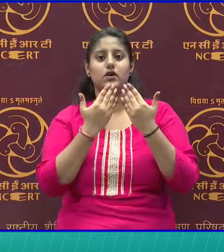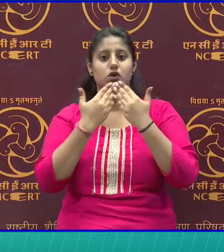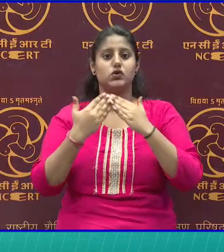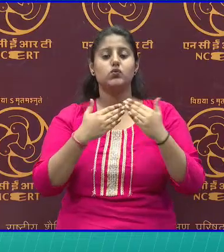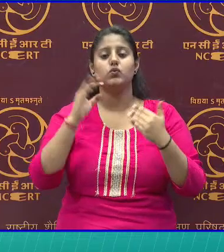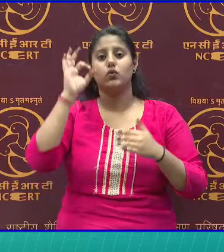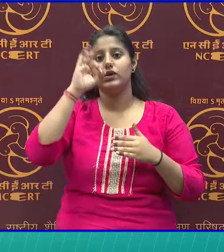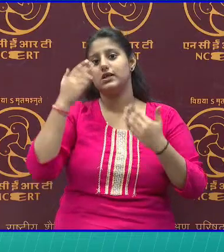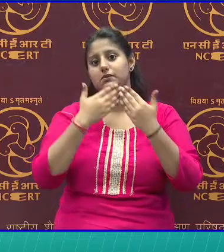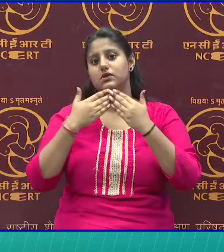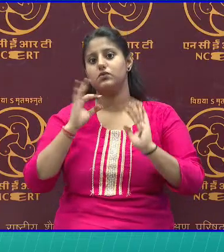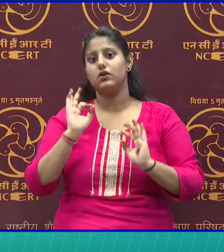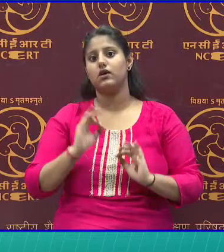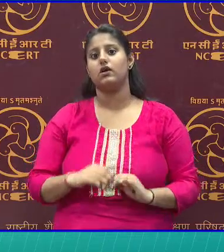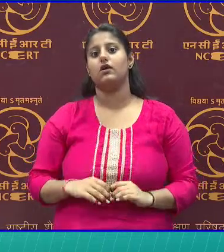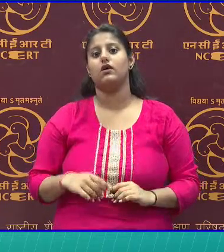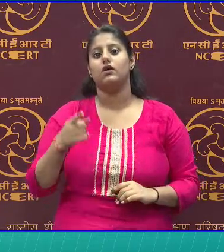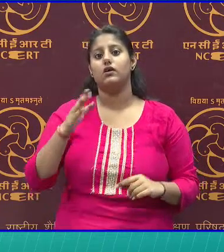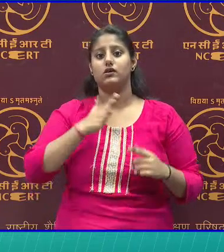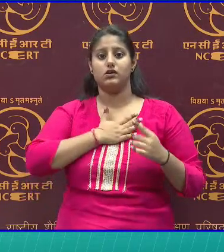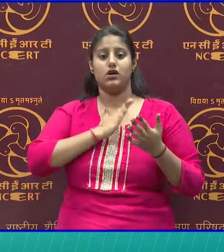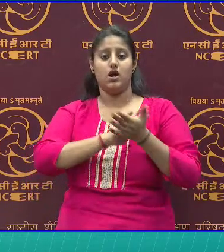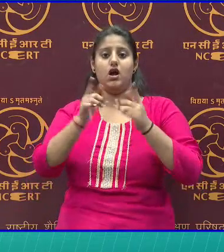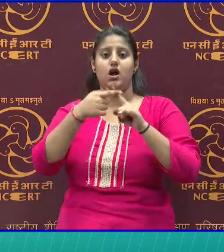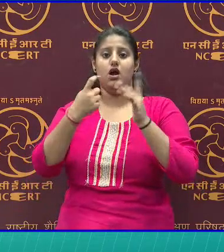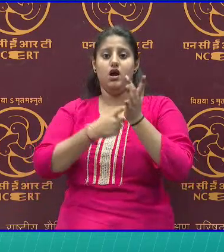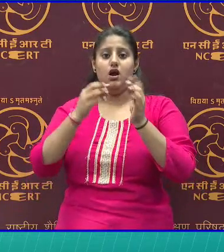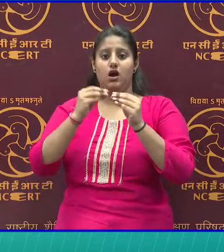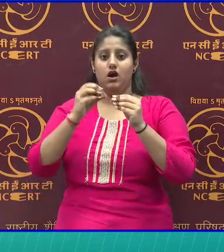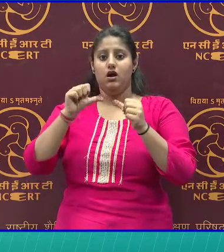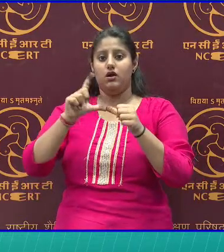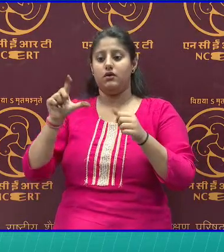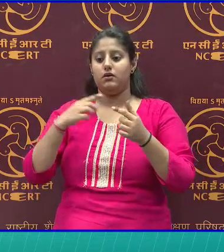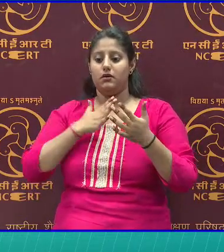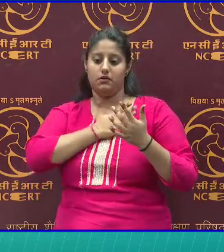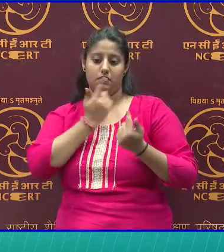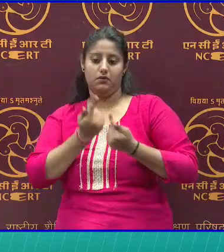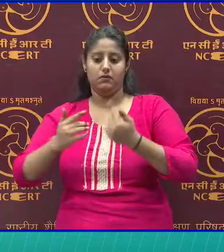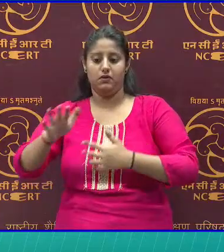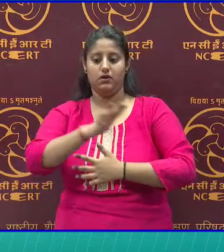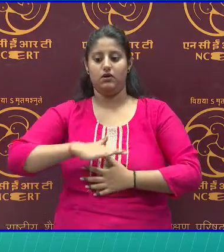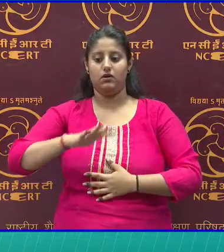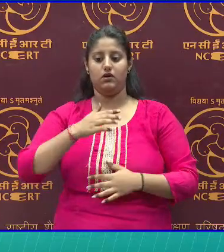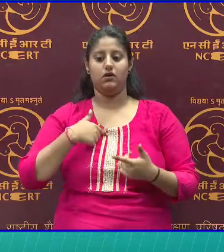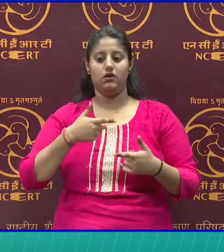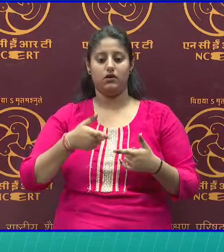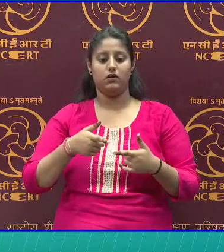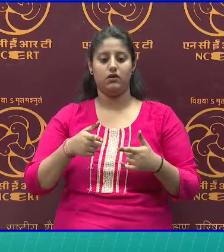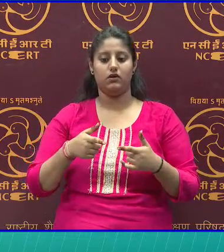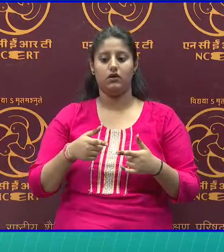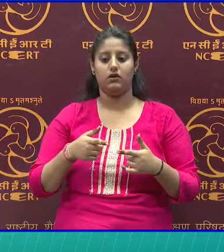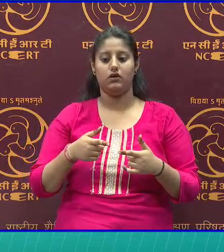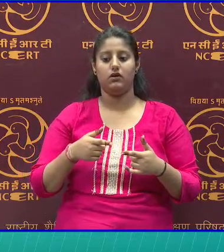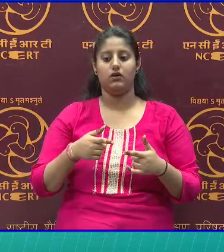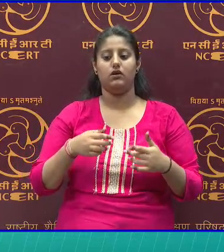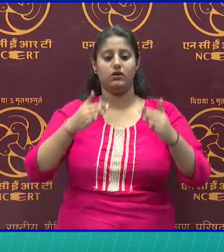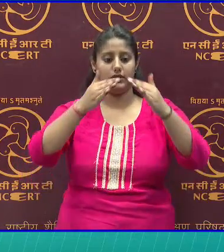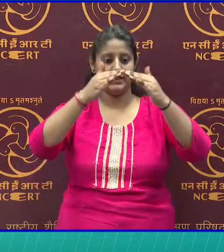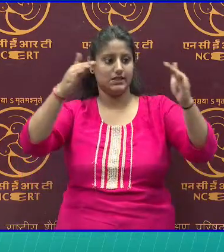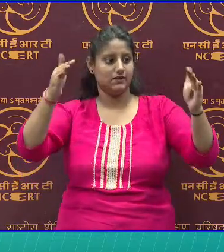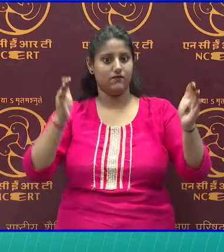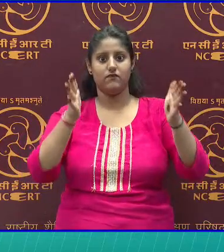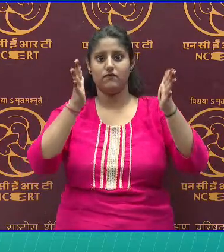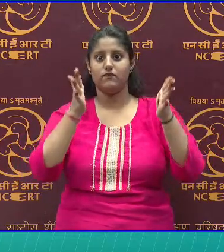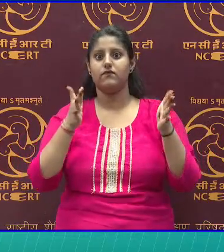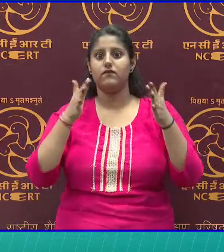Odisha. There was a herbal garden which was done in form of a geometrical figures. Like